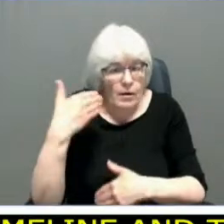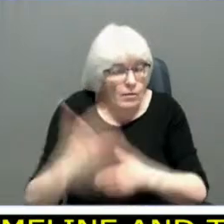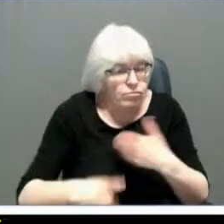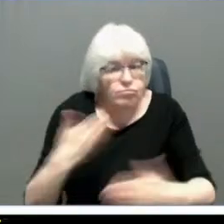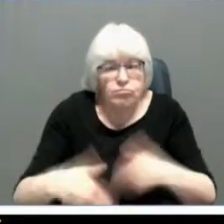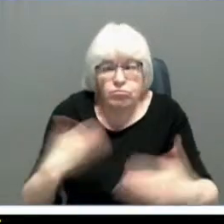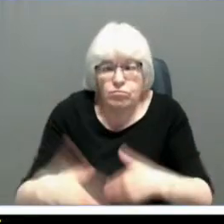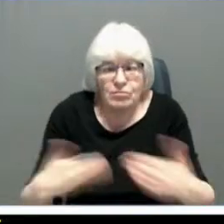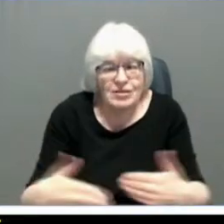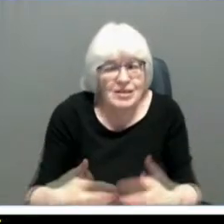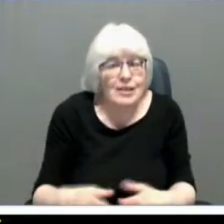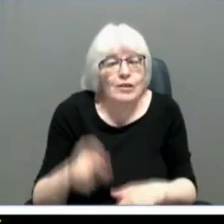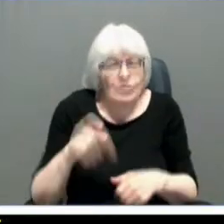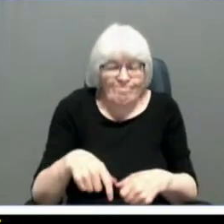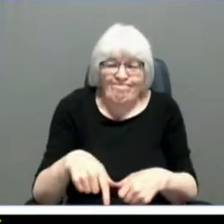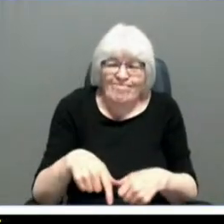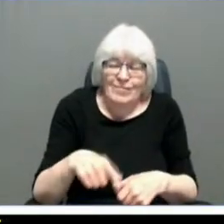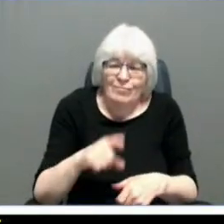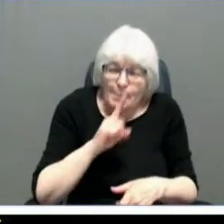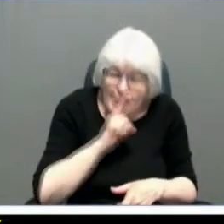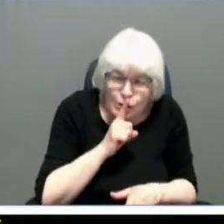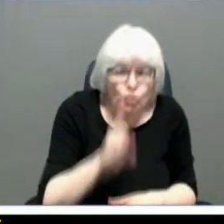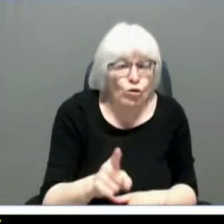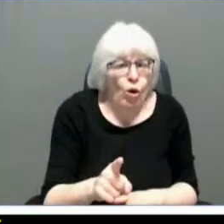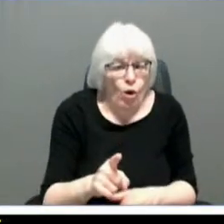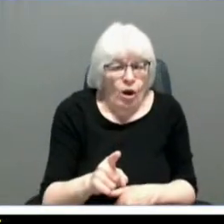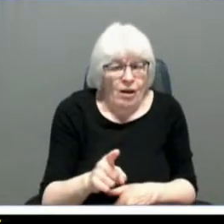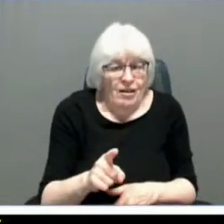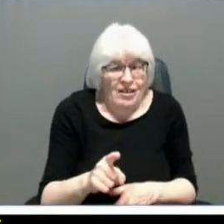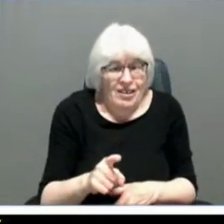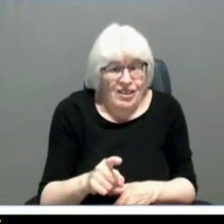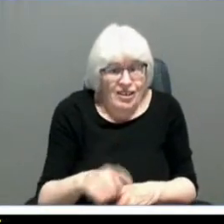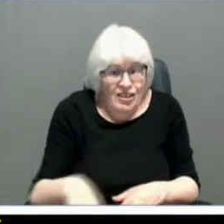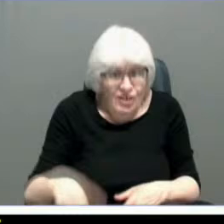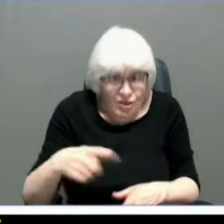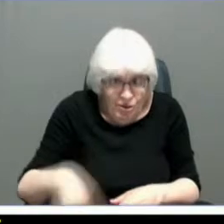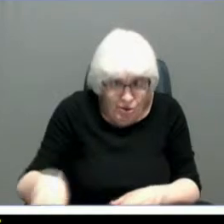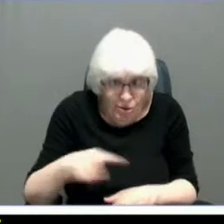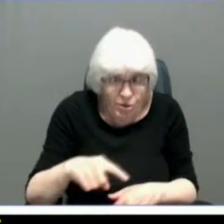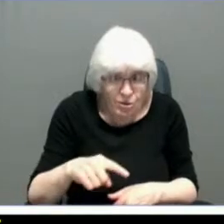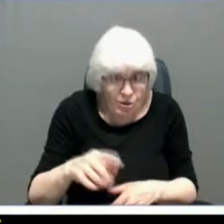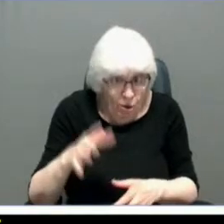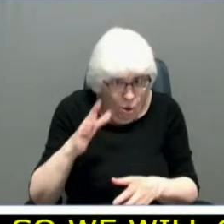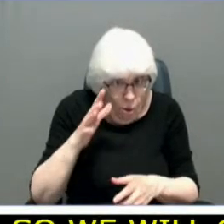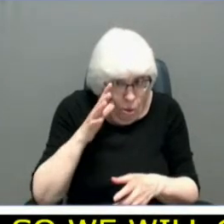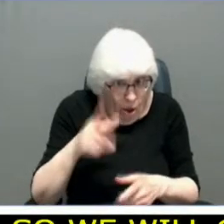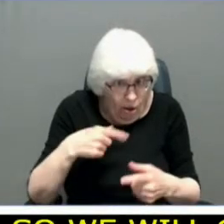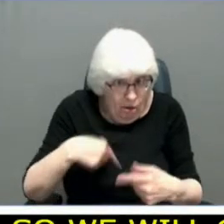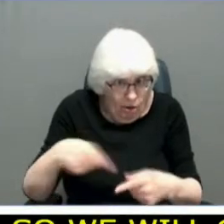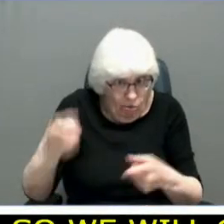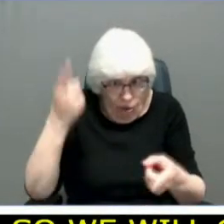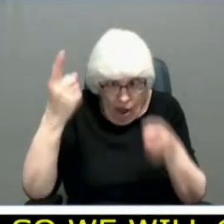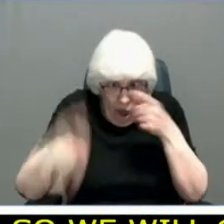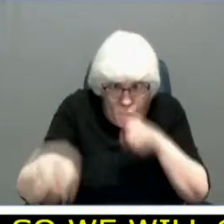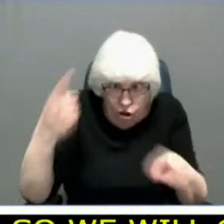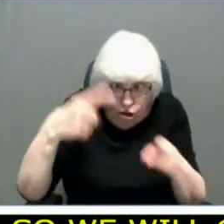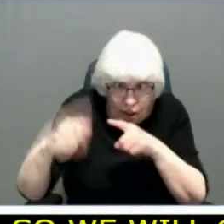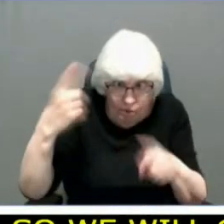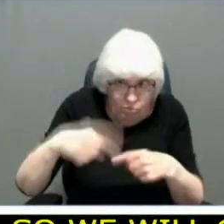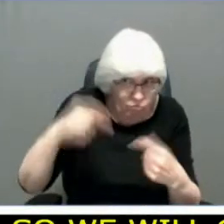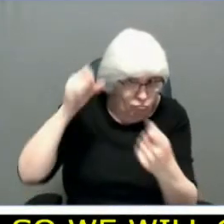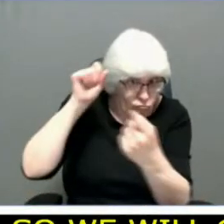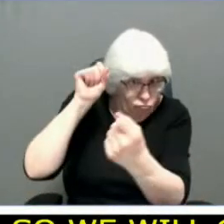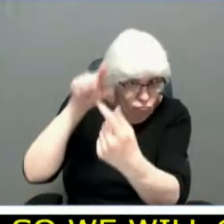sure that if everyone's on the same page, as Premier Fury said, if we're to meet the targets,